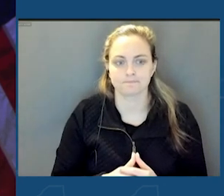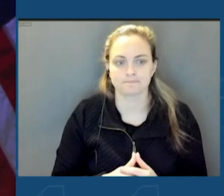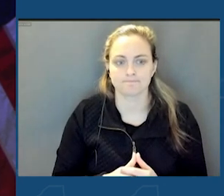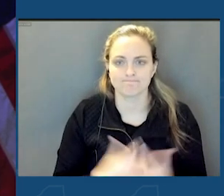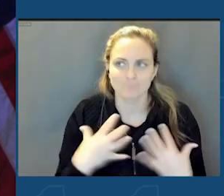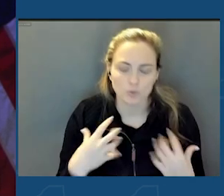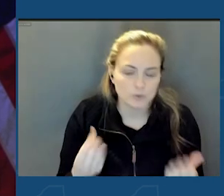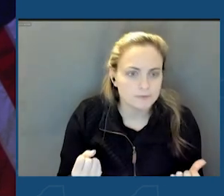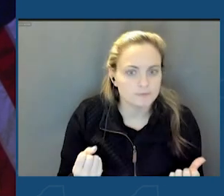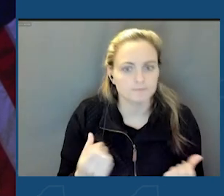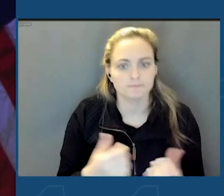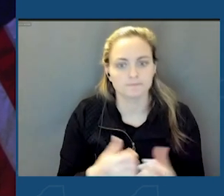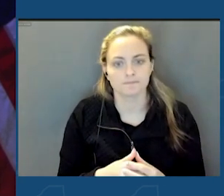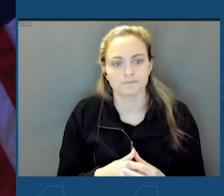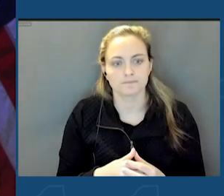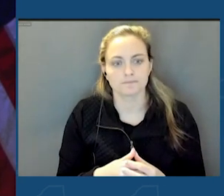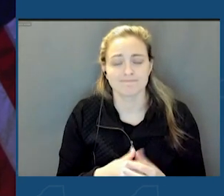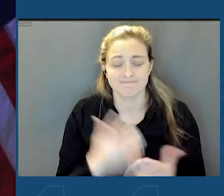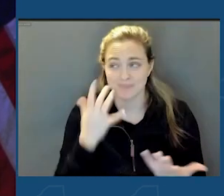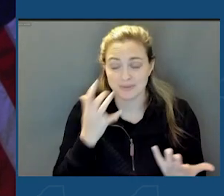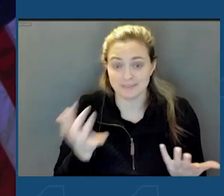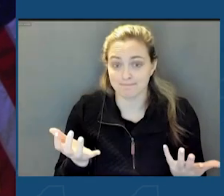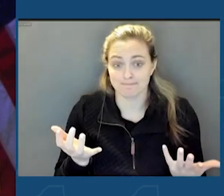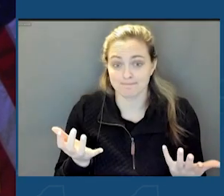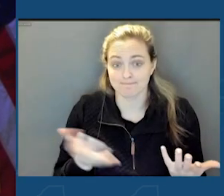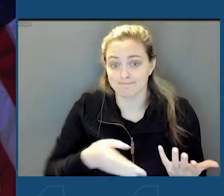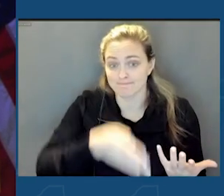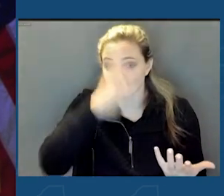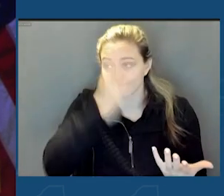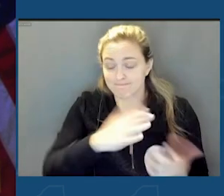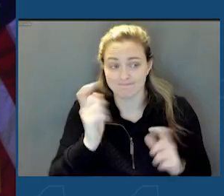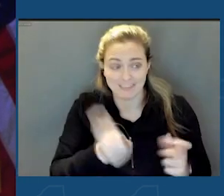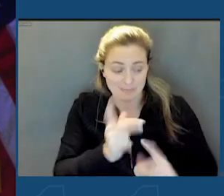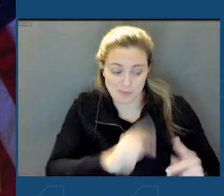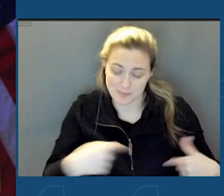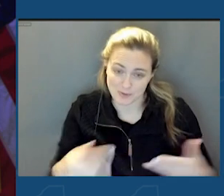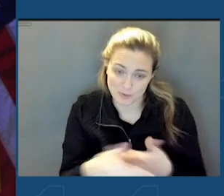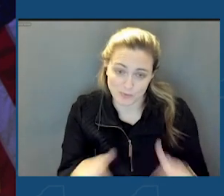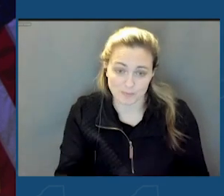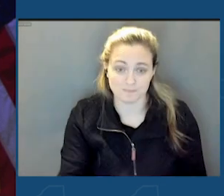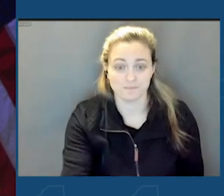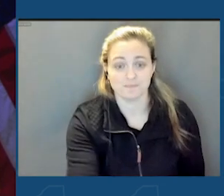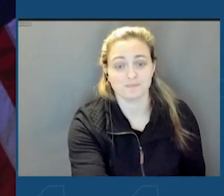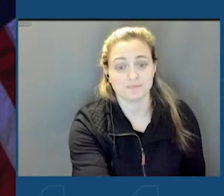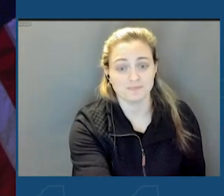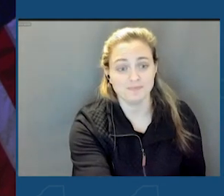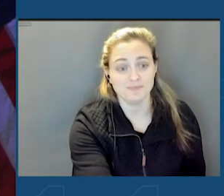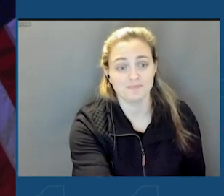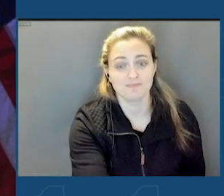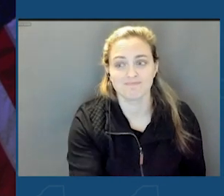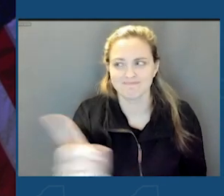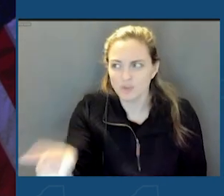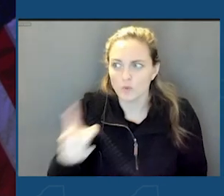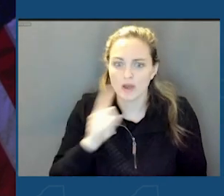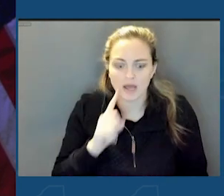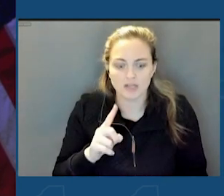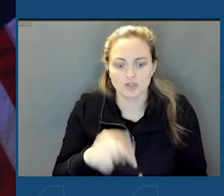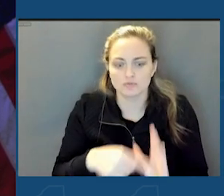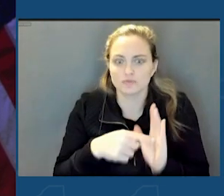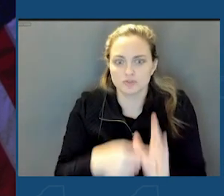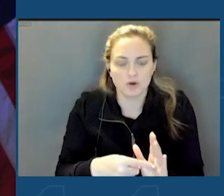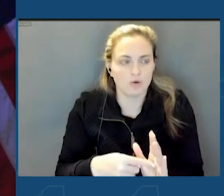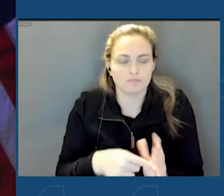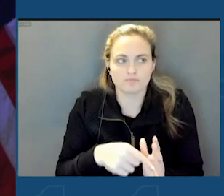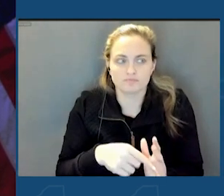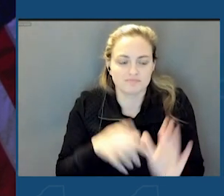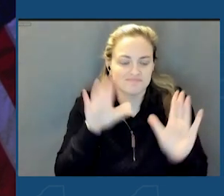courage, because that is what God delivered to the people in this room. All of you had to show unbelievable strength